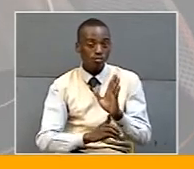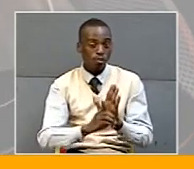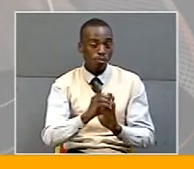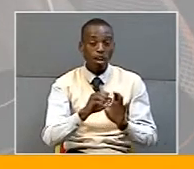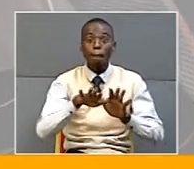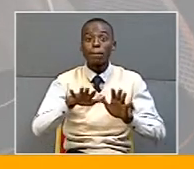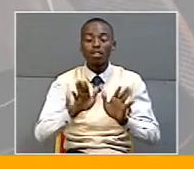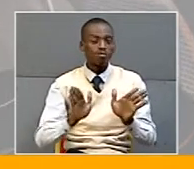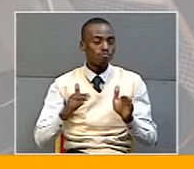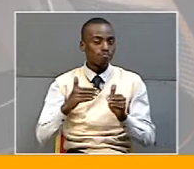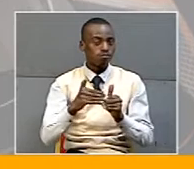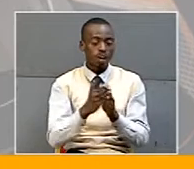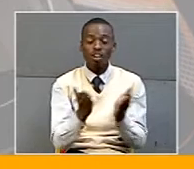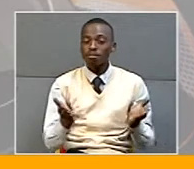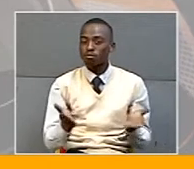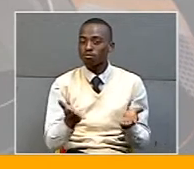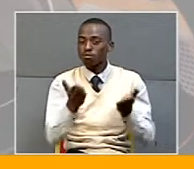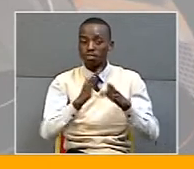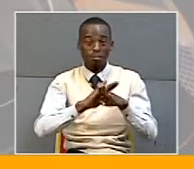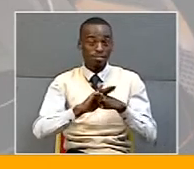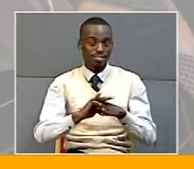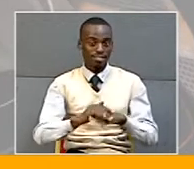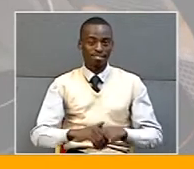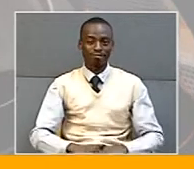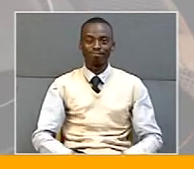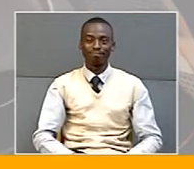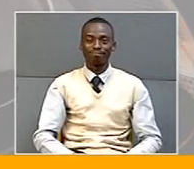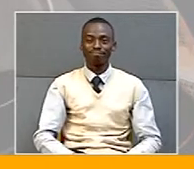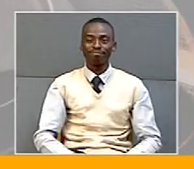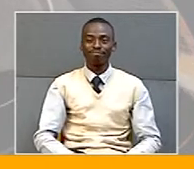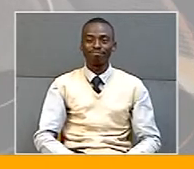market access, and improving the business climate.